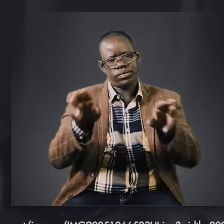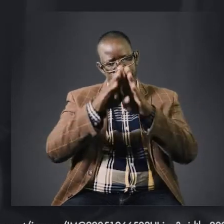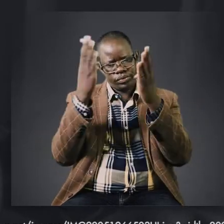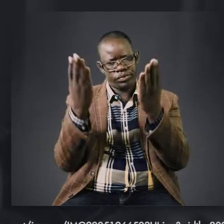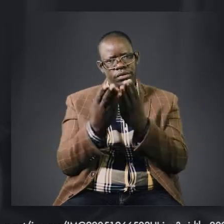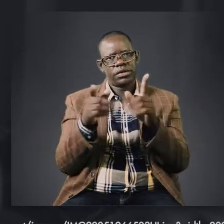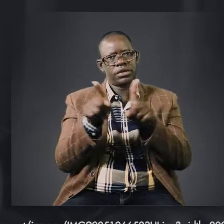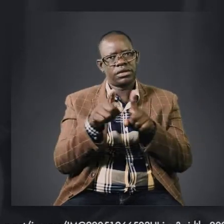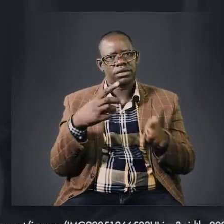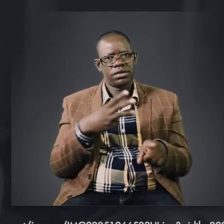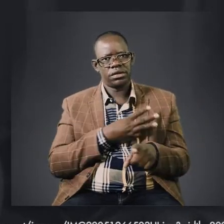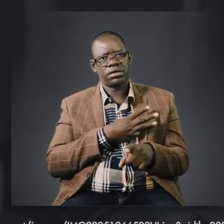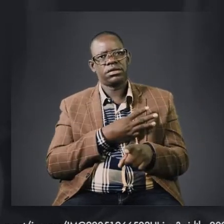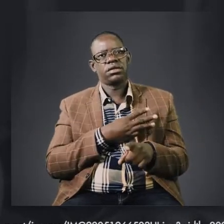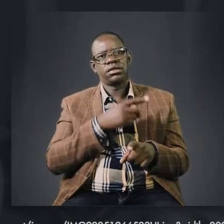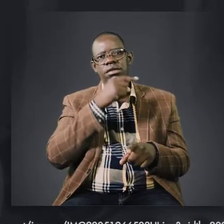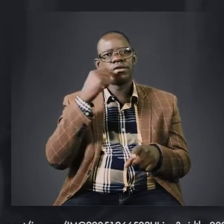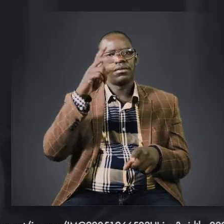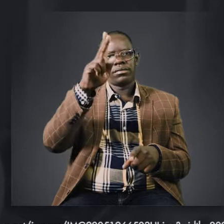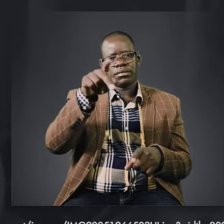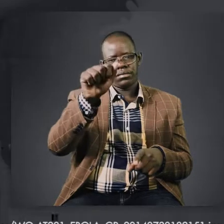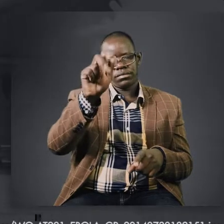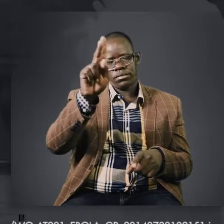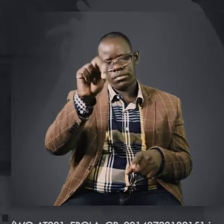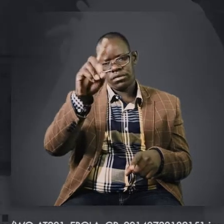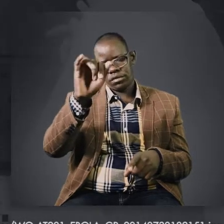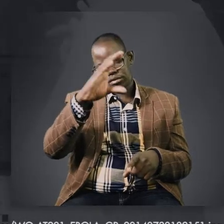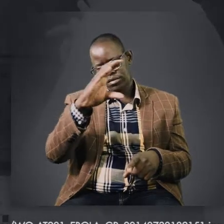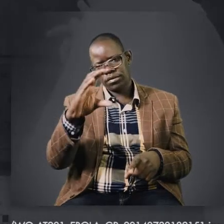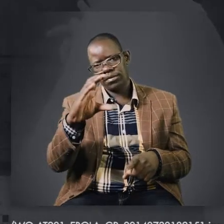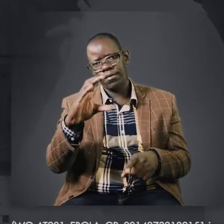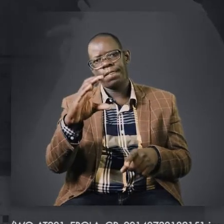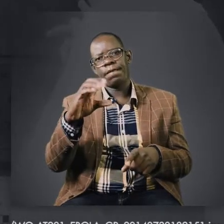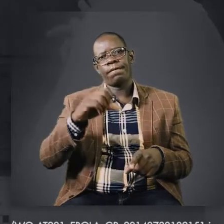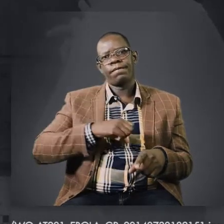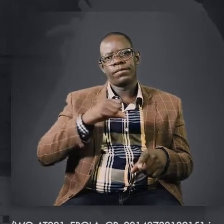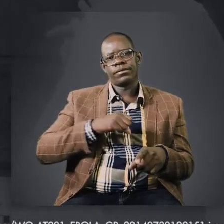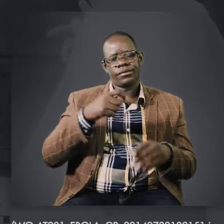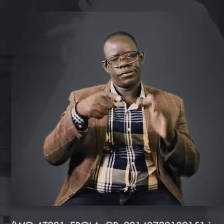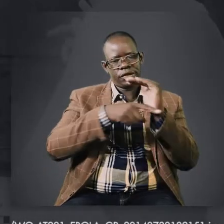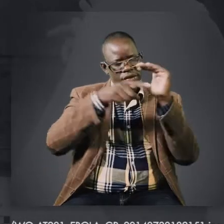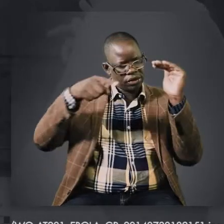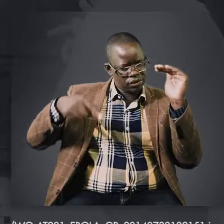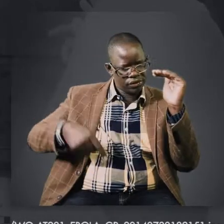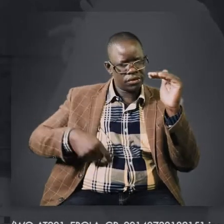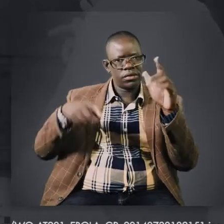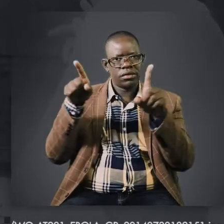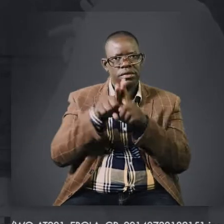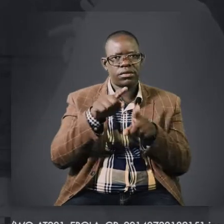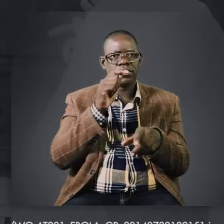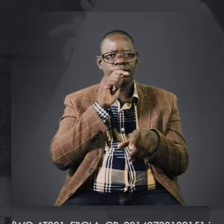world, like AIDS, is a pandemic. When a disease is always present in a country, such